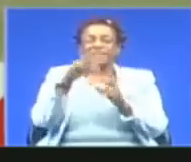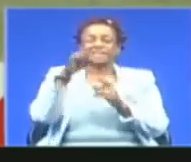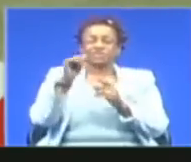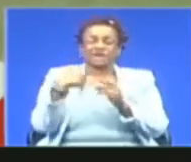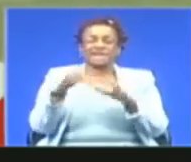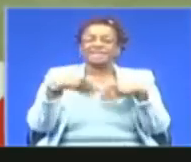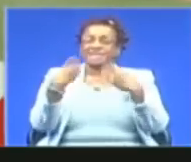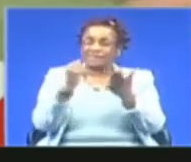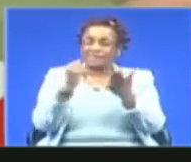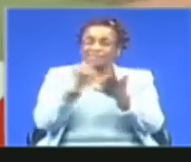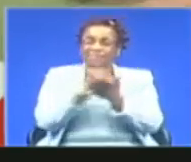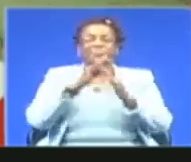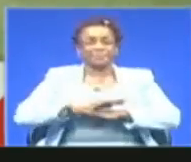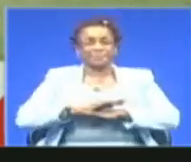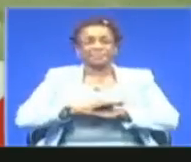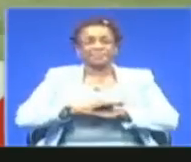Posta the lead